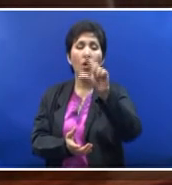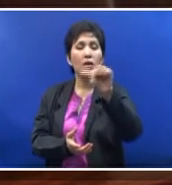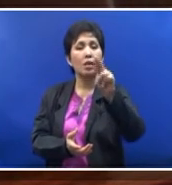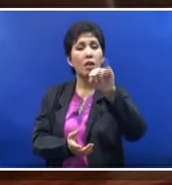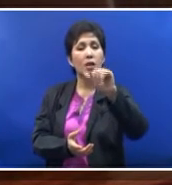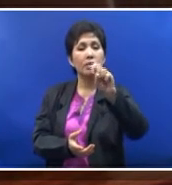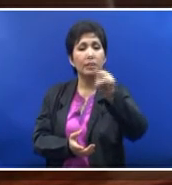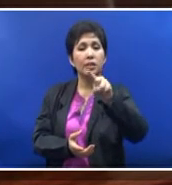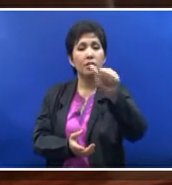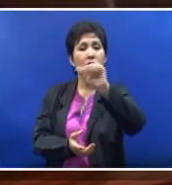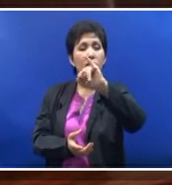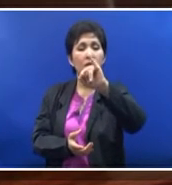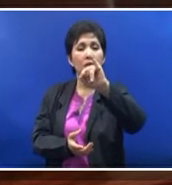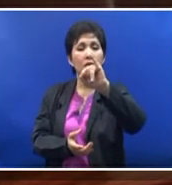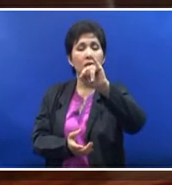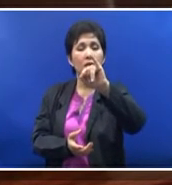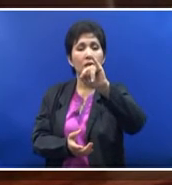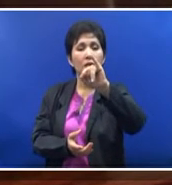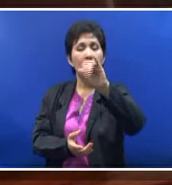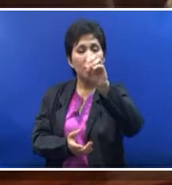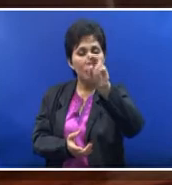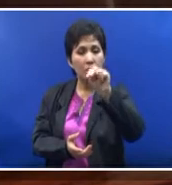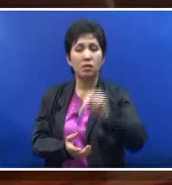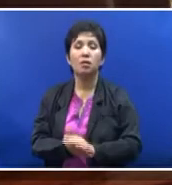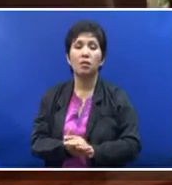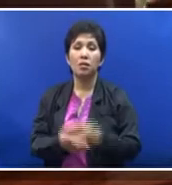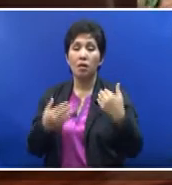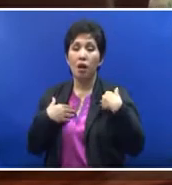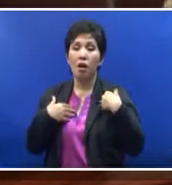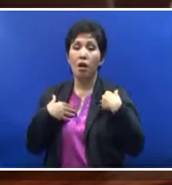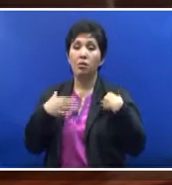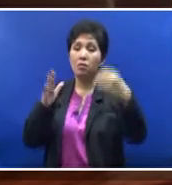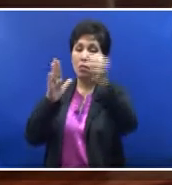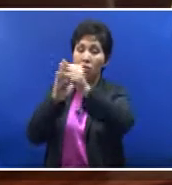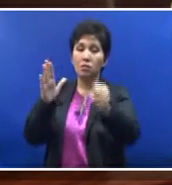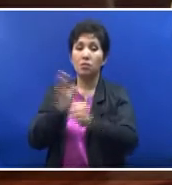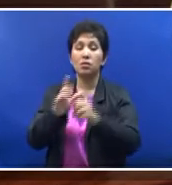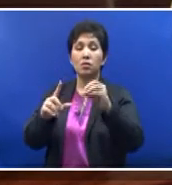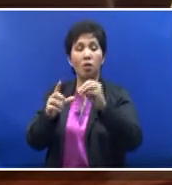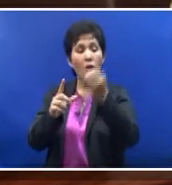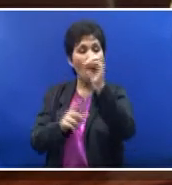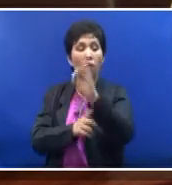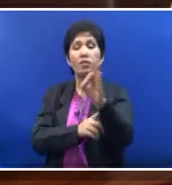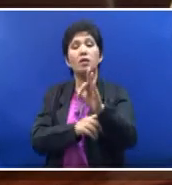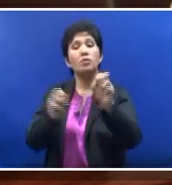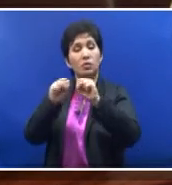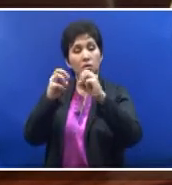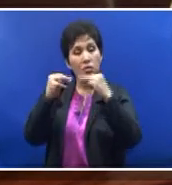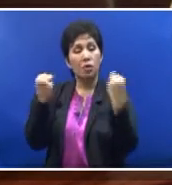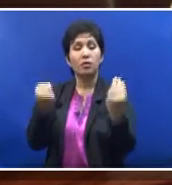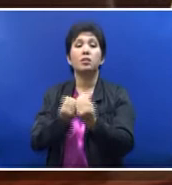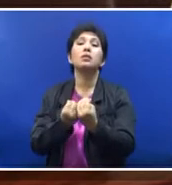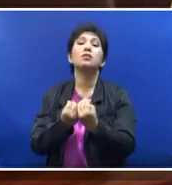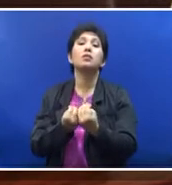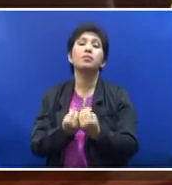usually in social organization, there are the structures of society, right? Okay, the structure